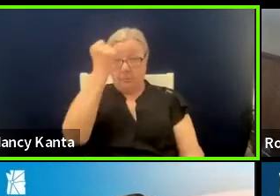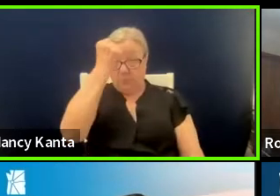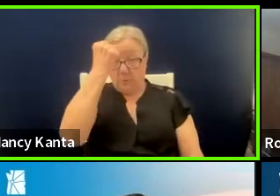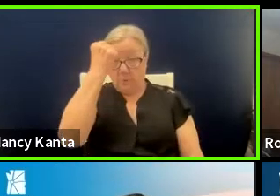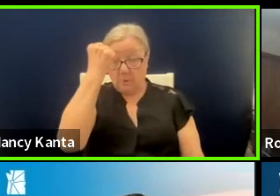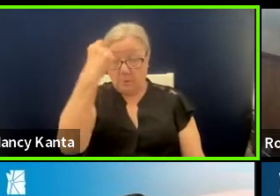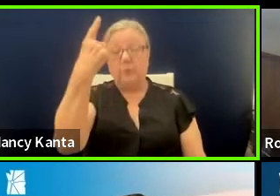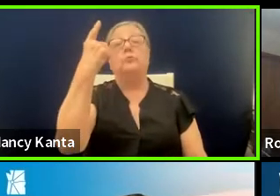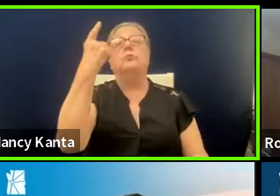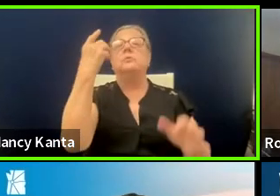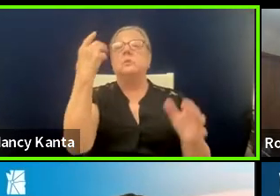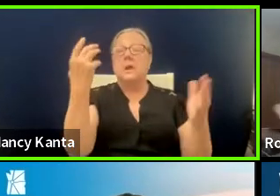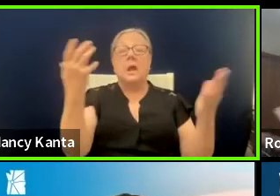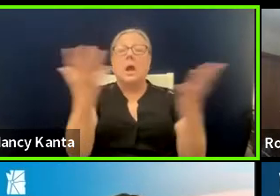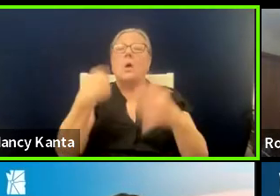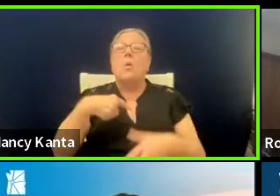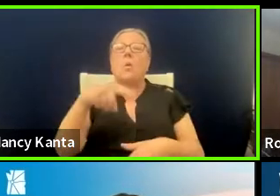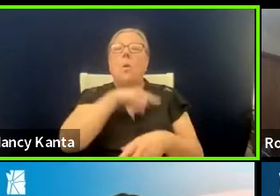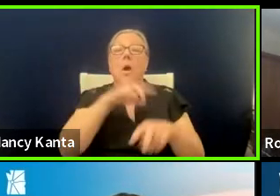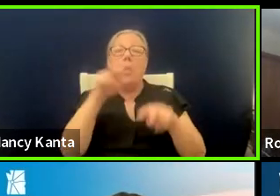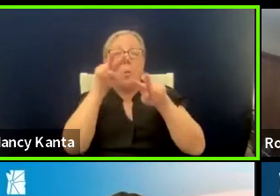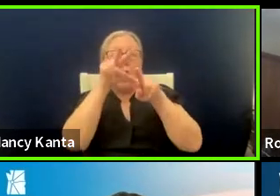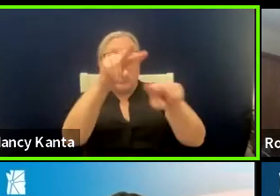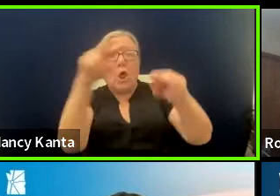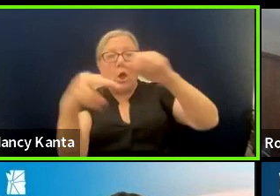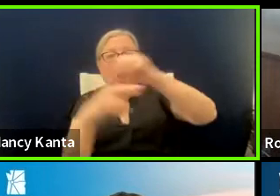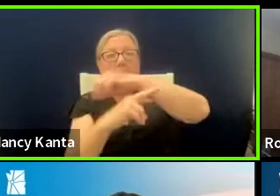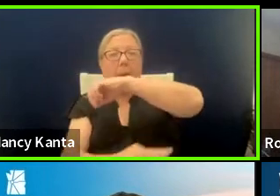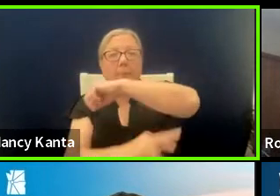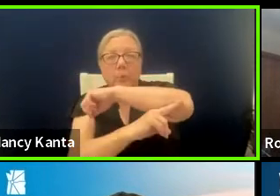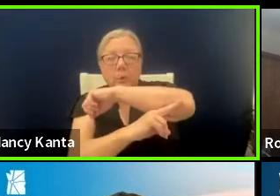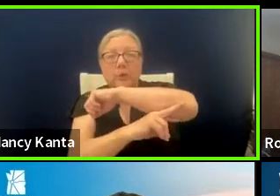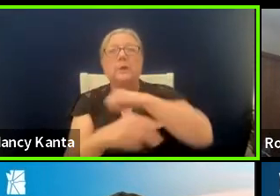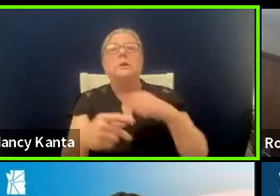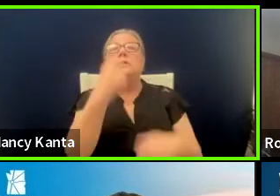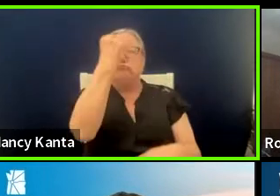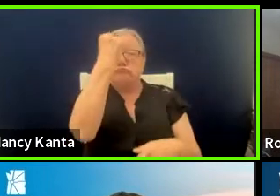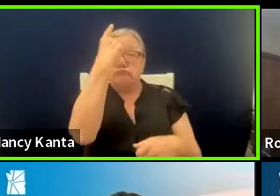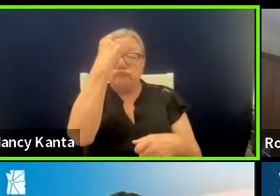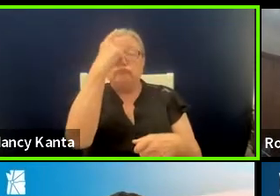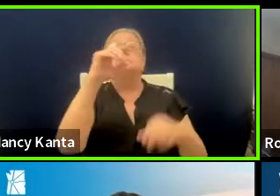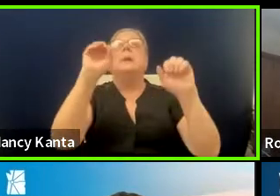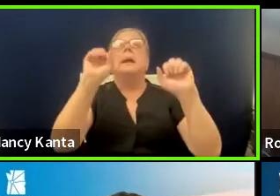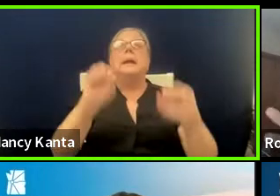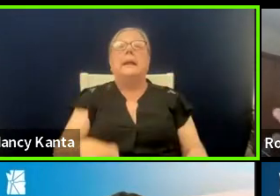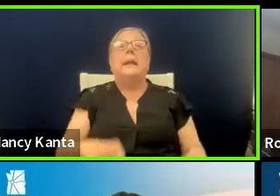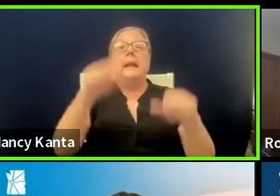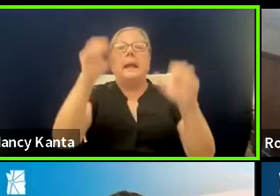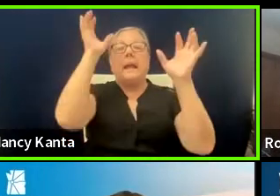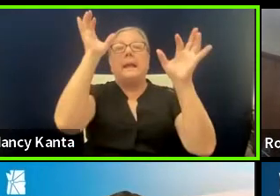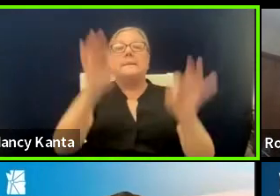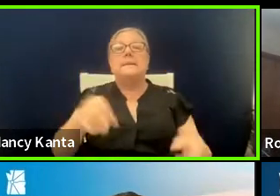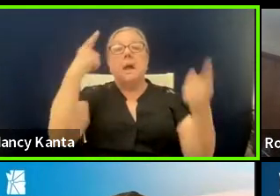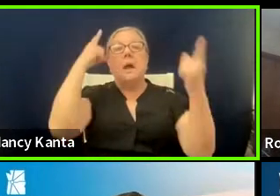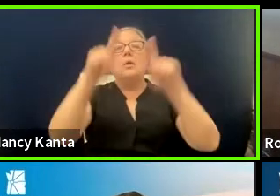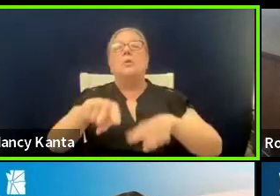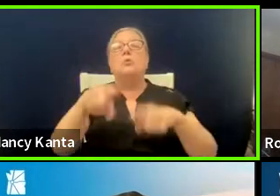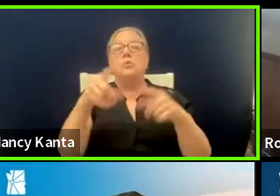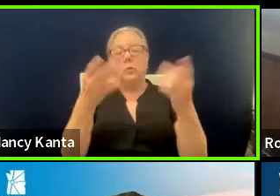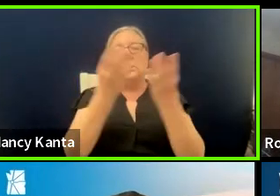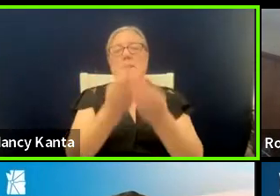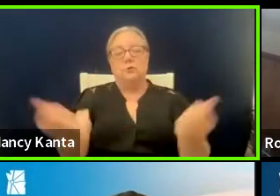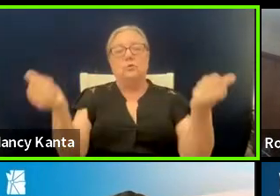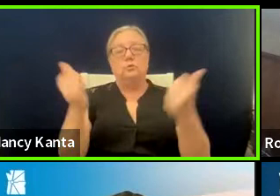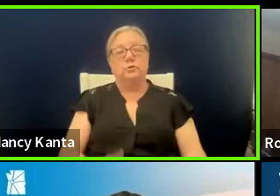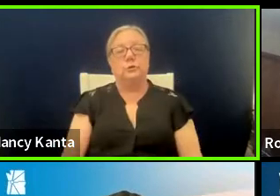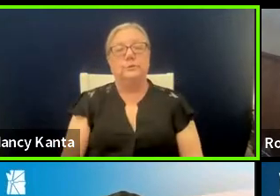things we have to look at to get to a working solution. Does that help, Casey? Yeah, thank you. Okay. And then